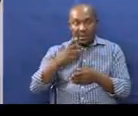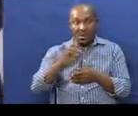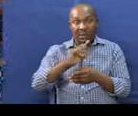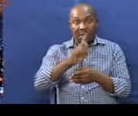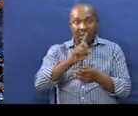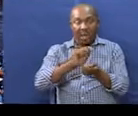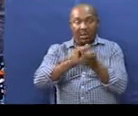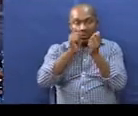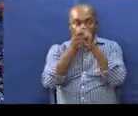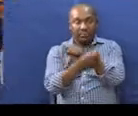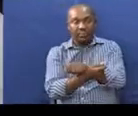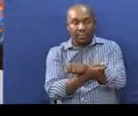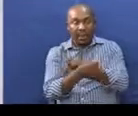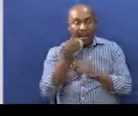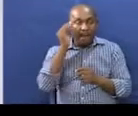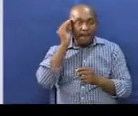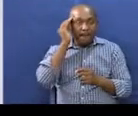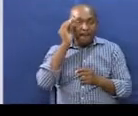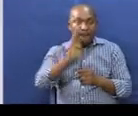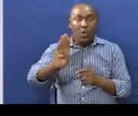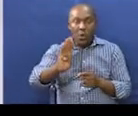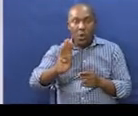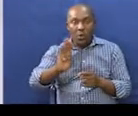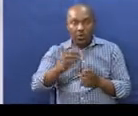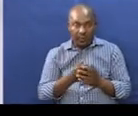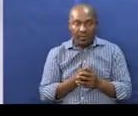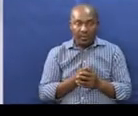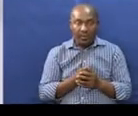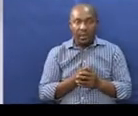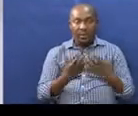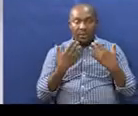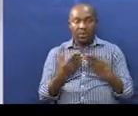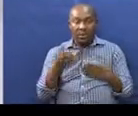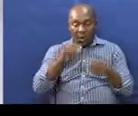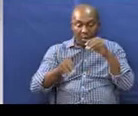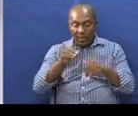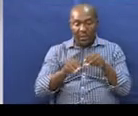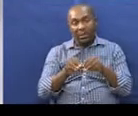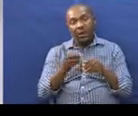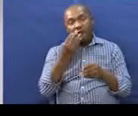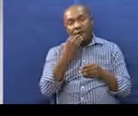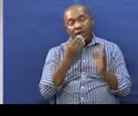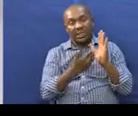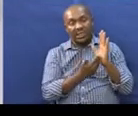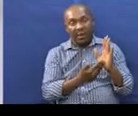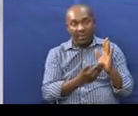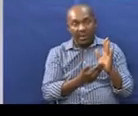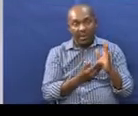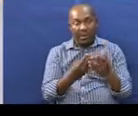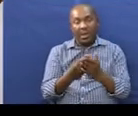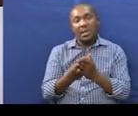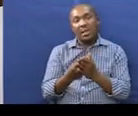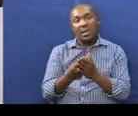the combination between food sample and iodine solution will form a mixture.